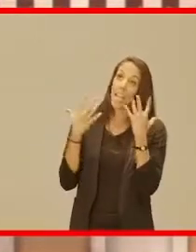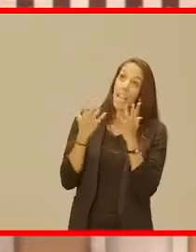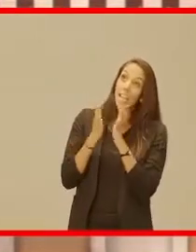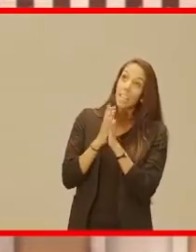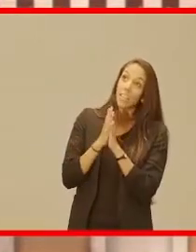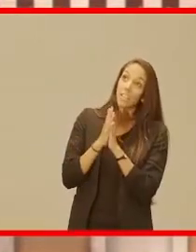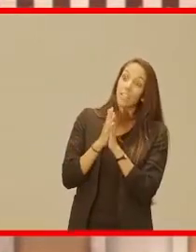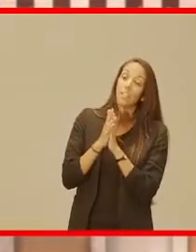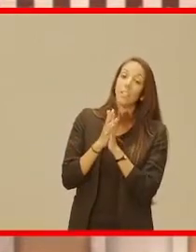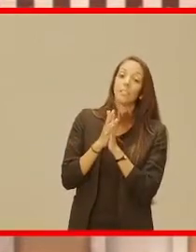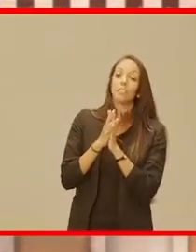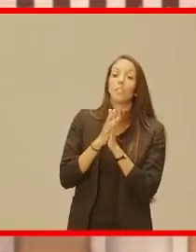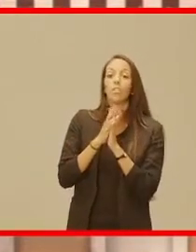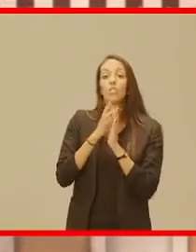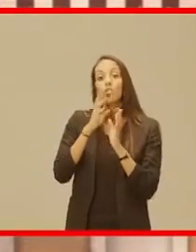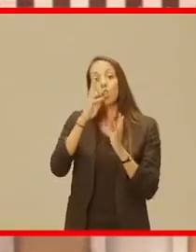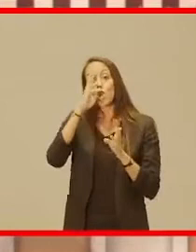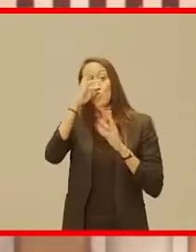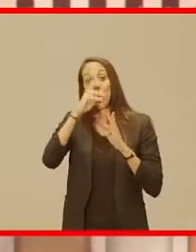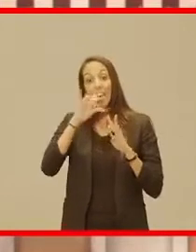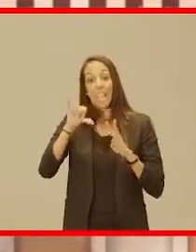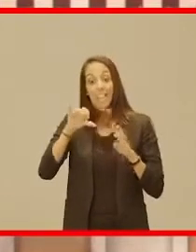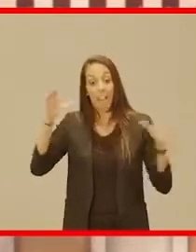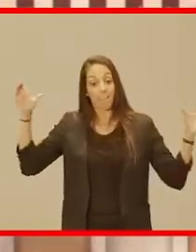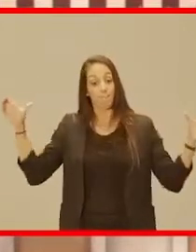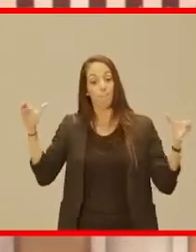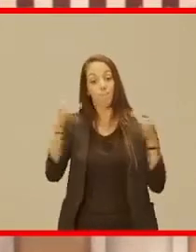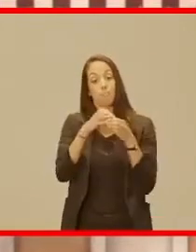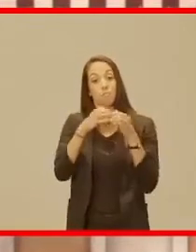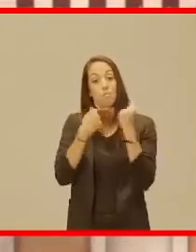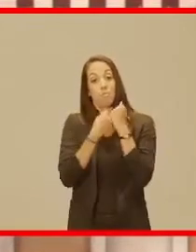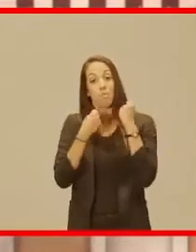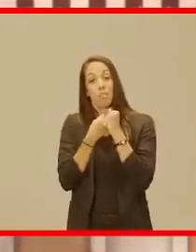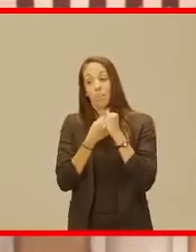Creating a coalition to do that, it takes a lot of work for